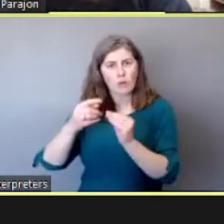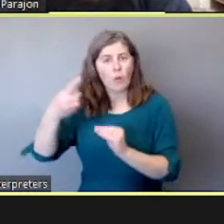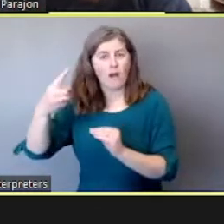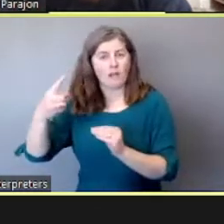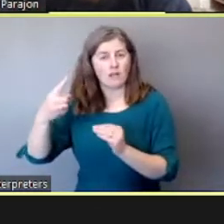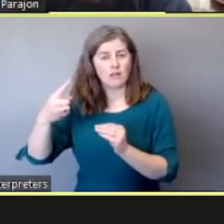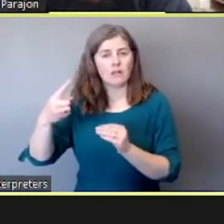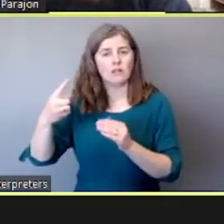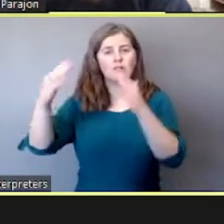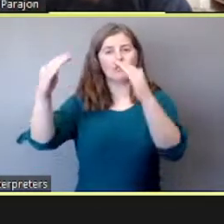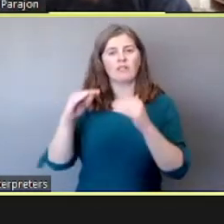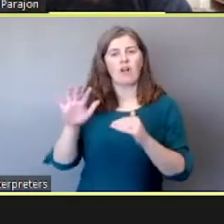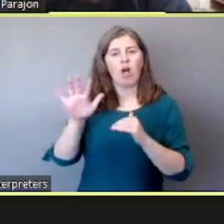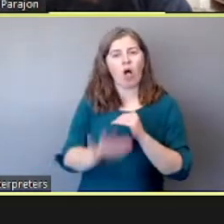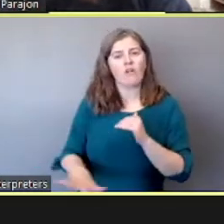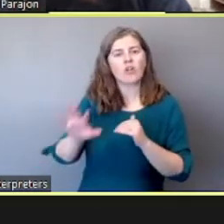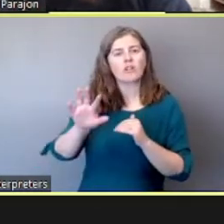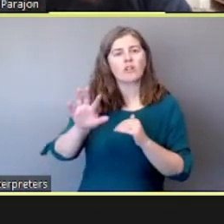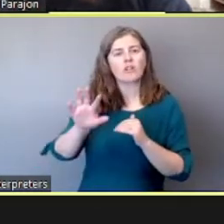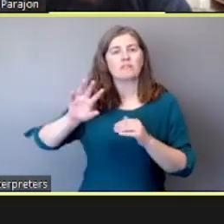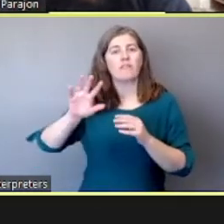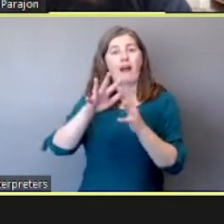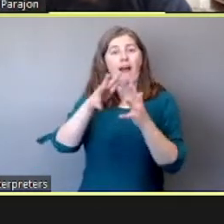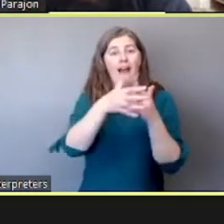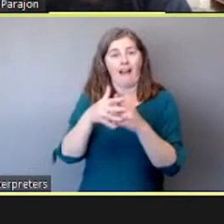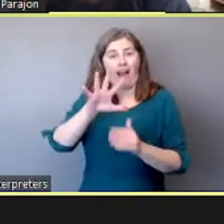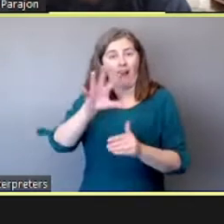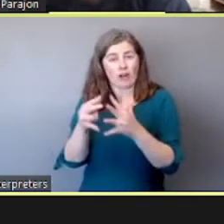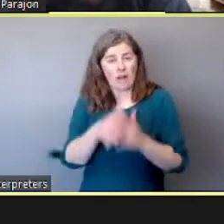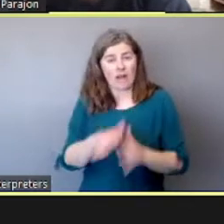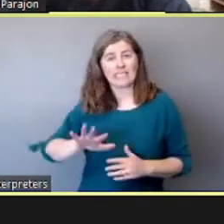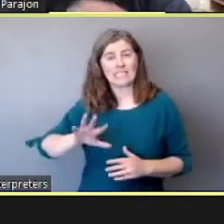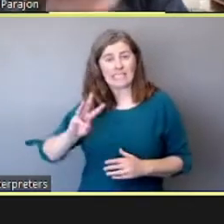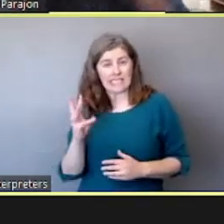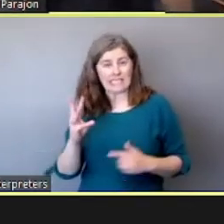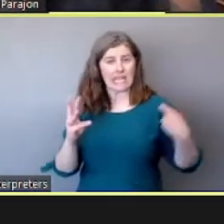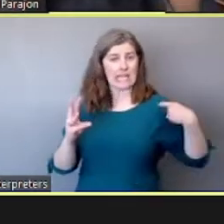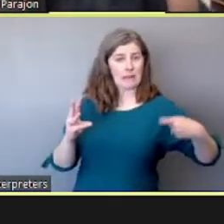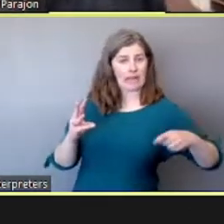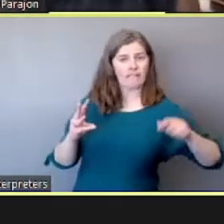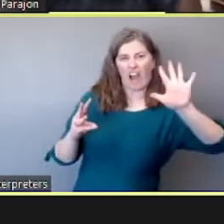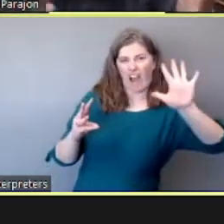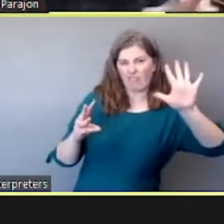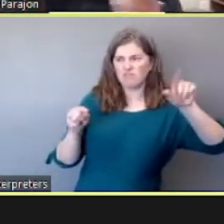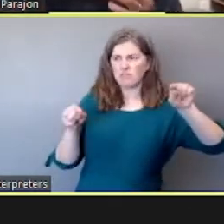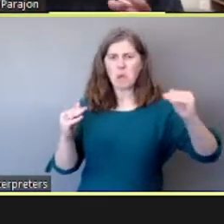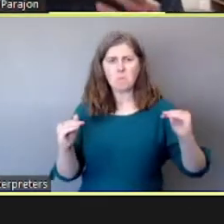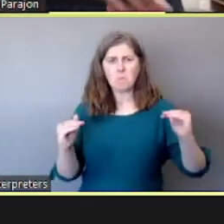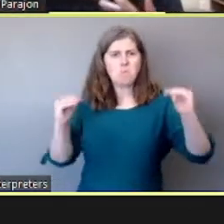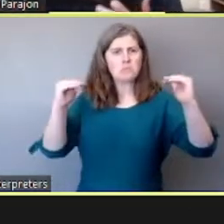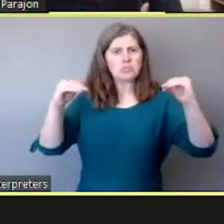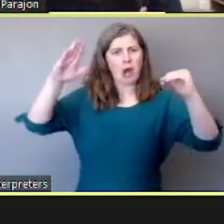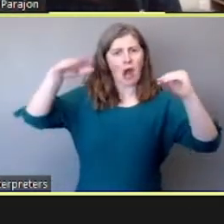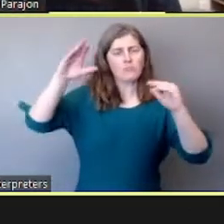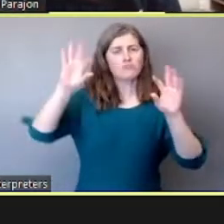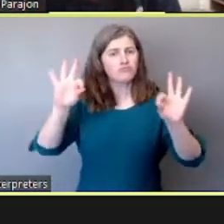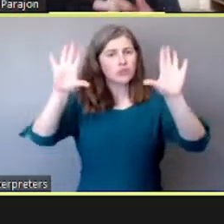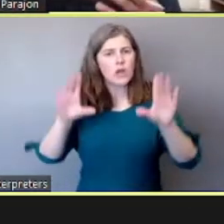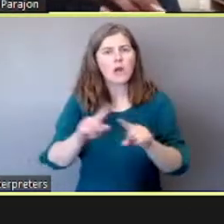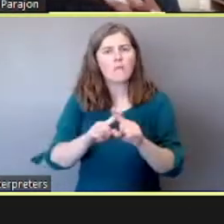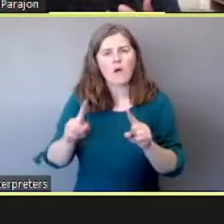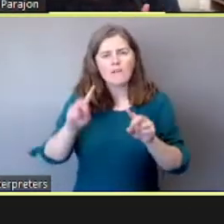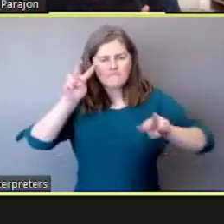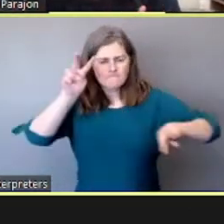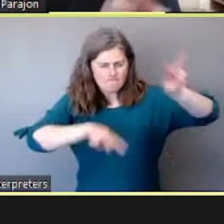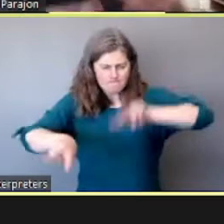number 6 in the country for African American and number 5 for Hispanic and Latino, that's great, but also we need to actually look at